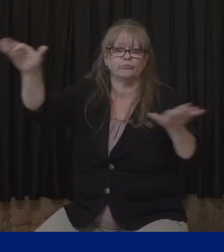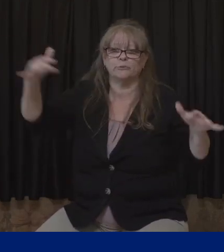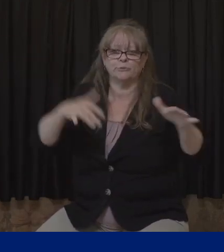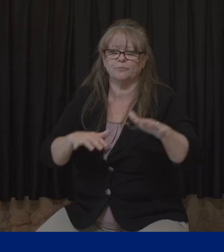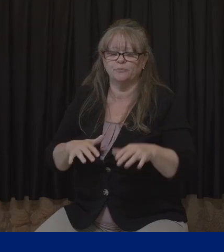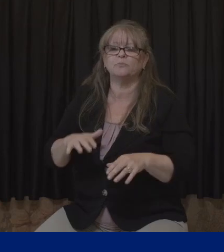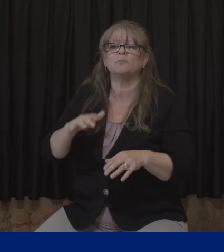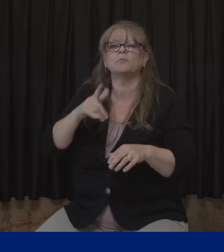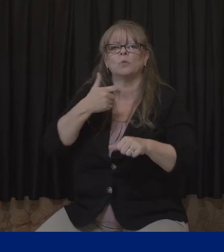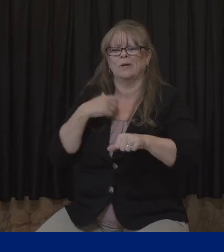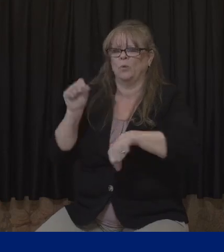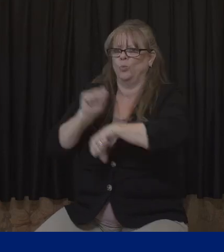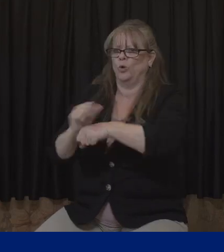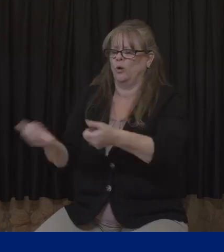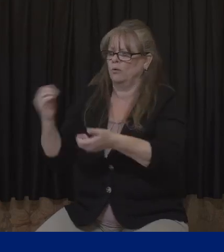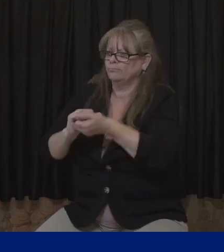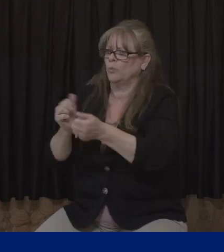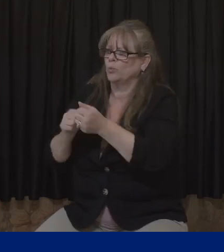our mutual needs.